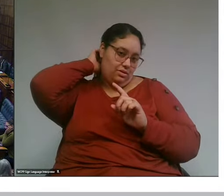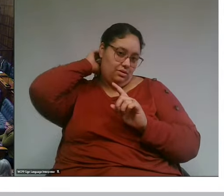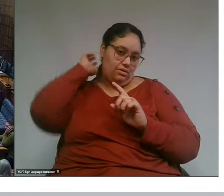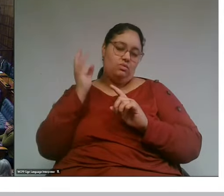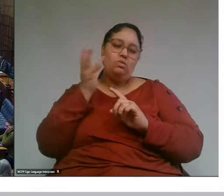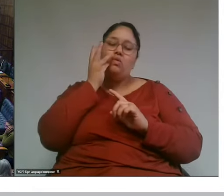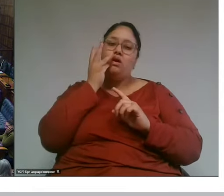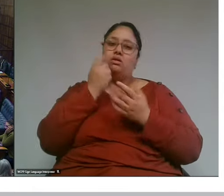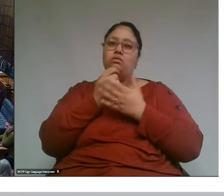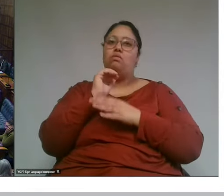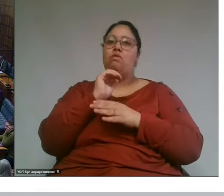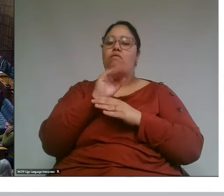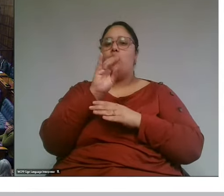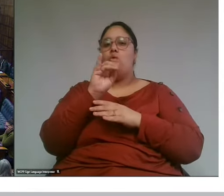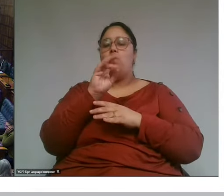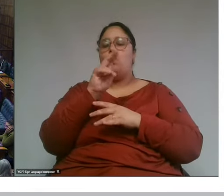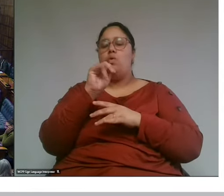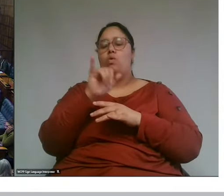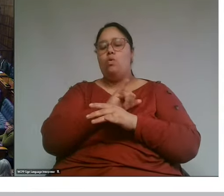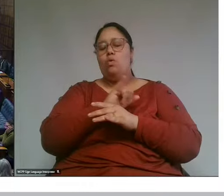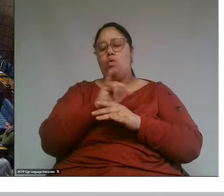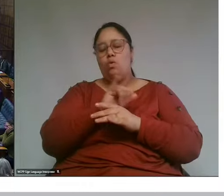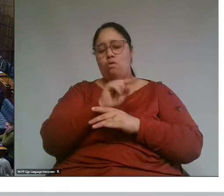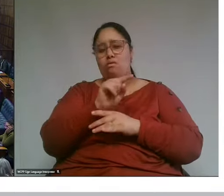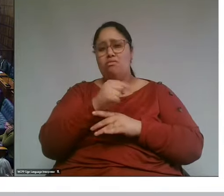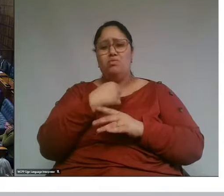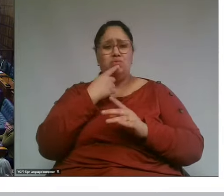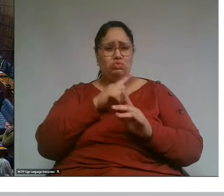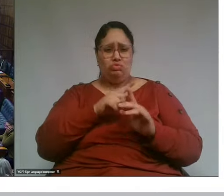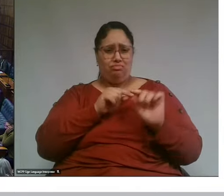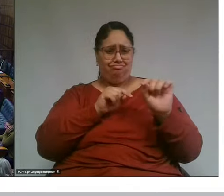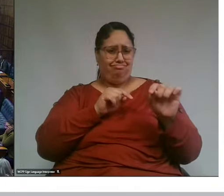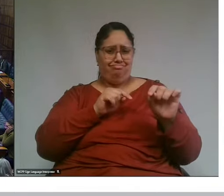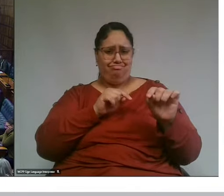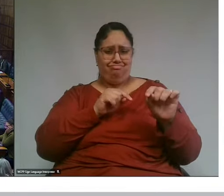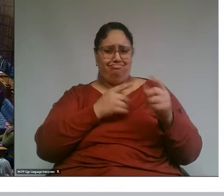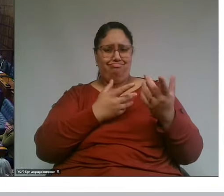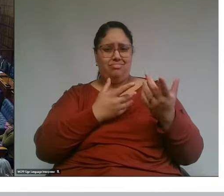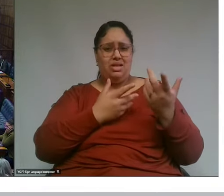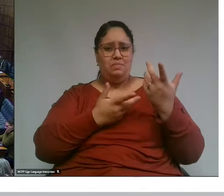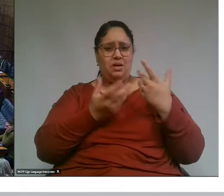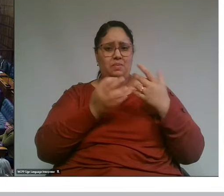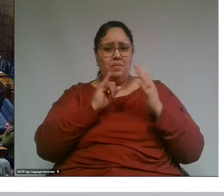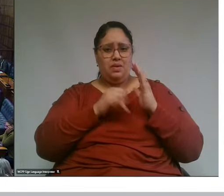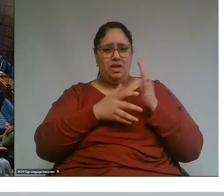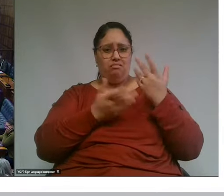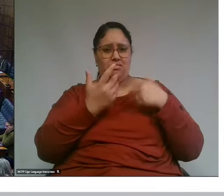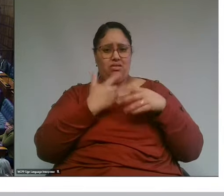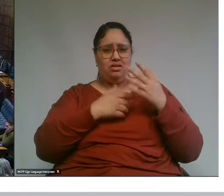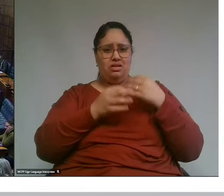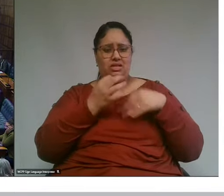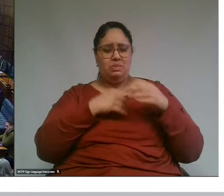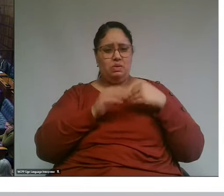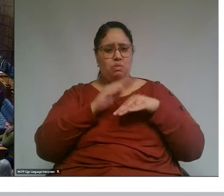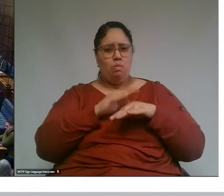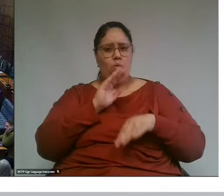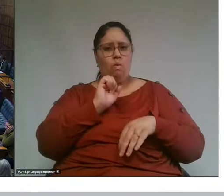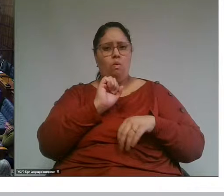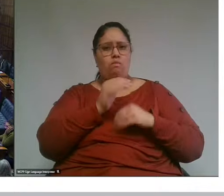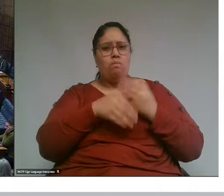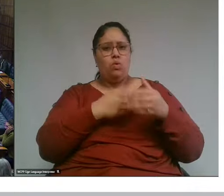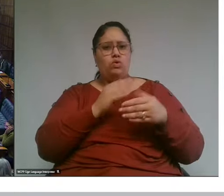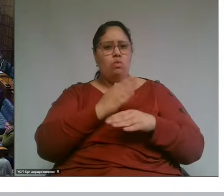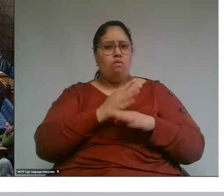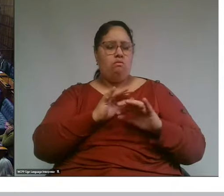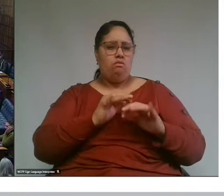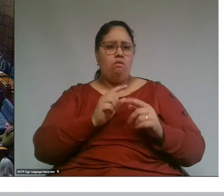Expo in New York that's why to check how has maybe if we can just be fill in more how is that progressing because